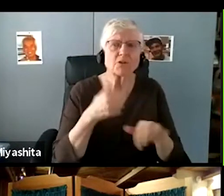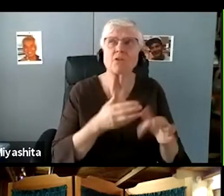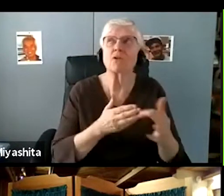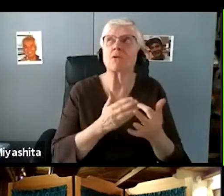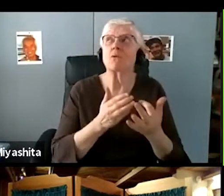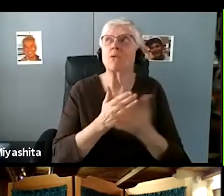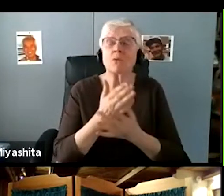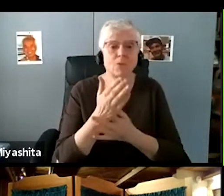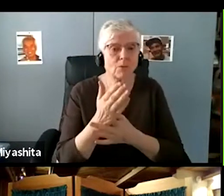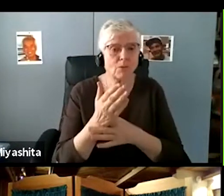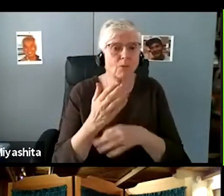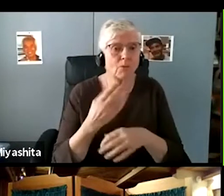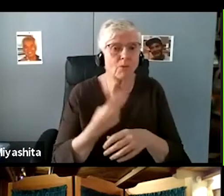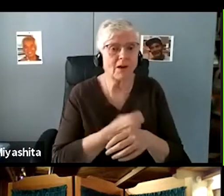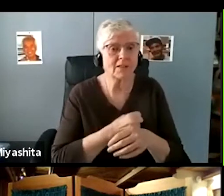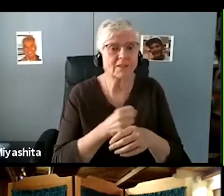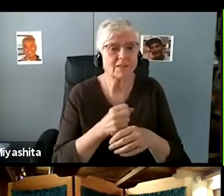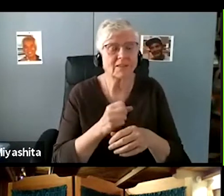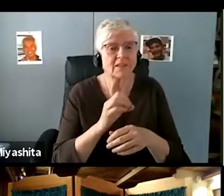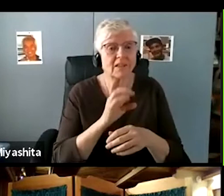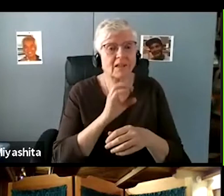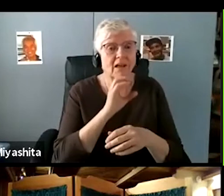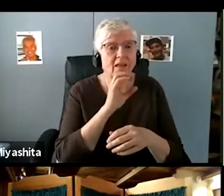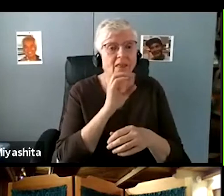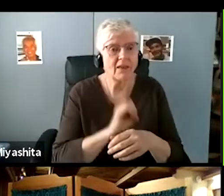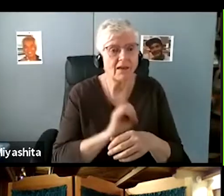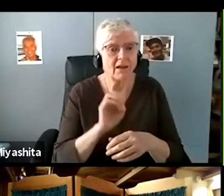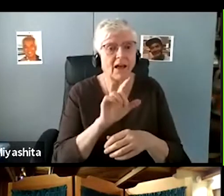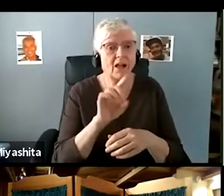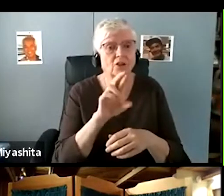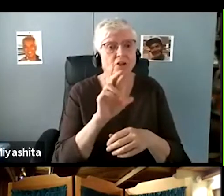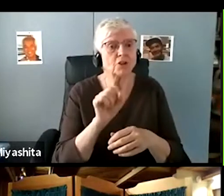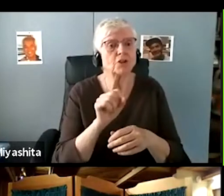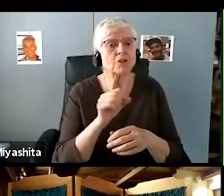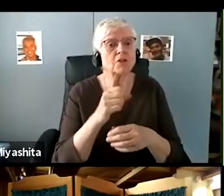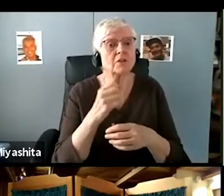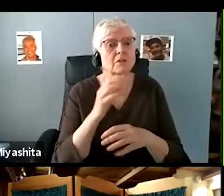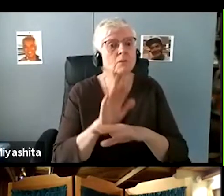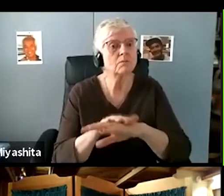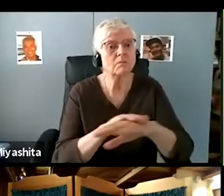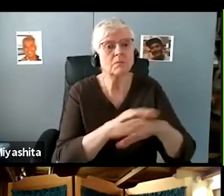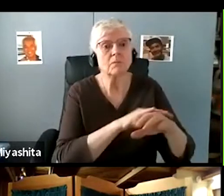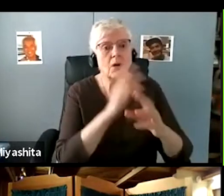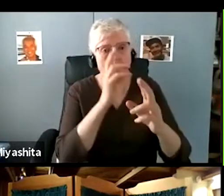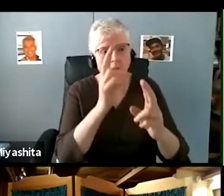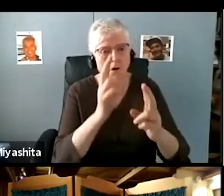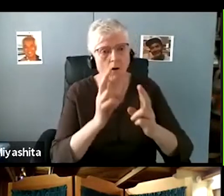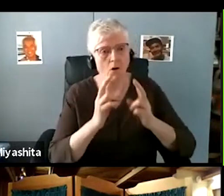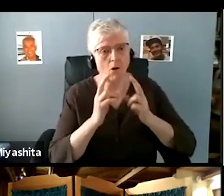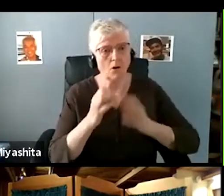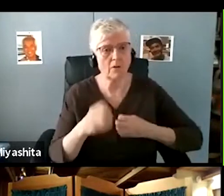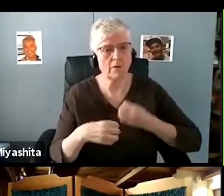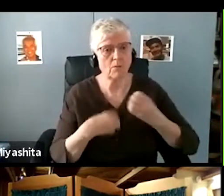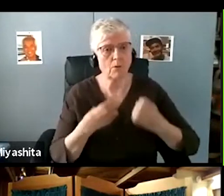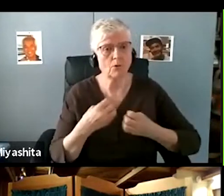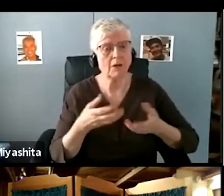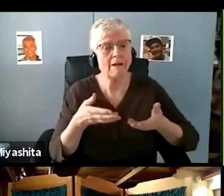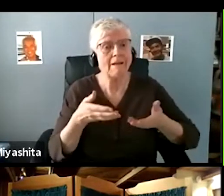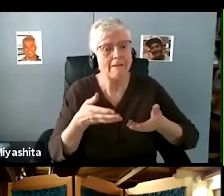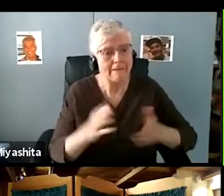the elders told us, honor the emotions. And it is to let the emotion be the